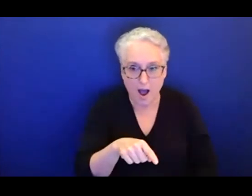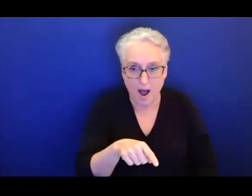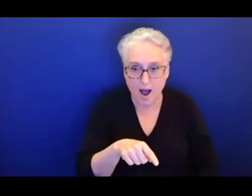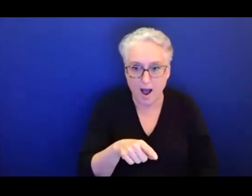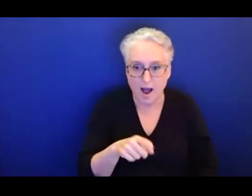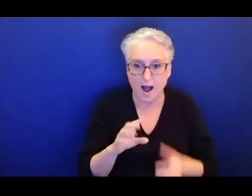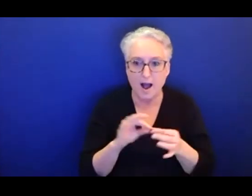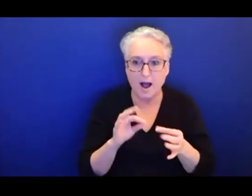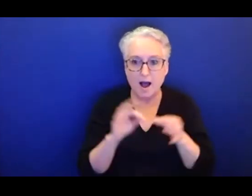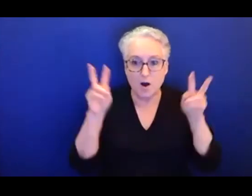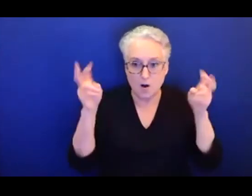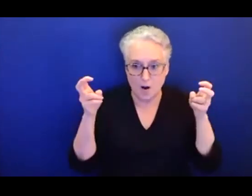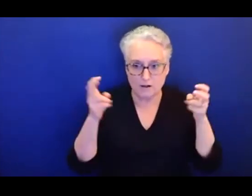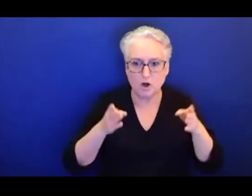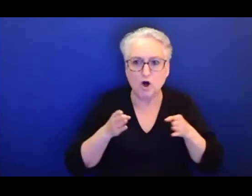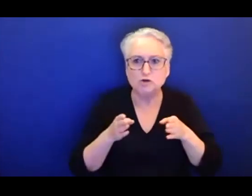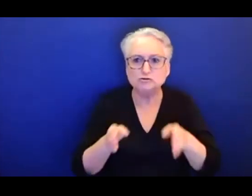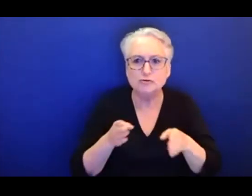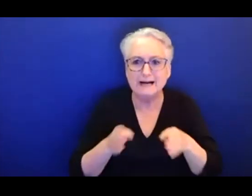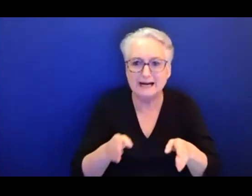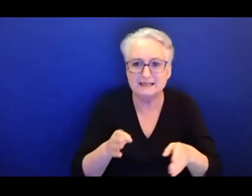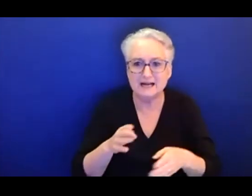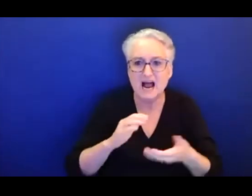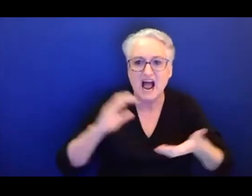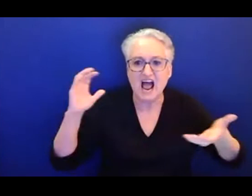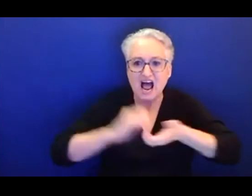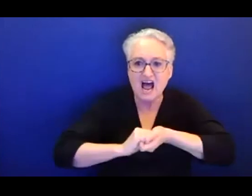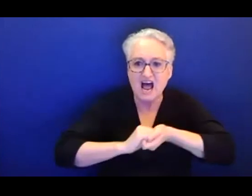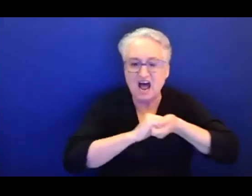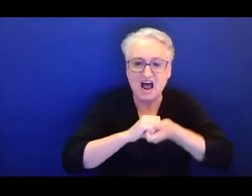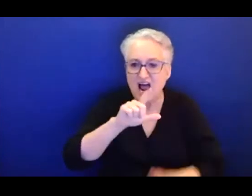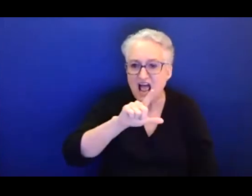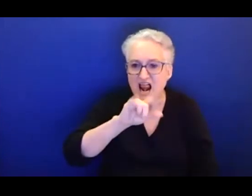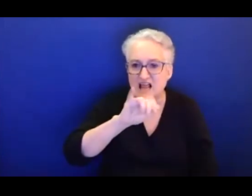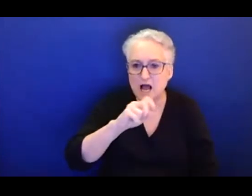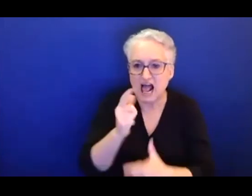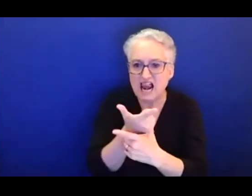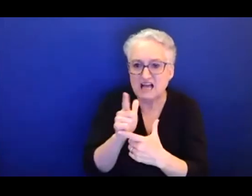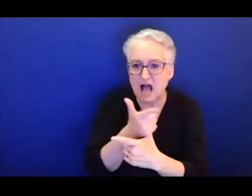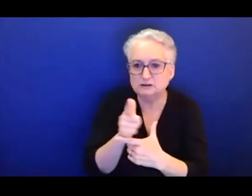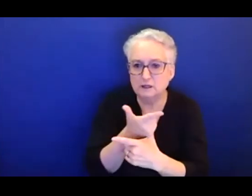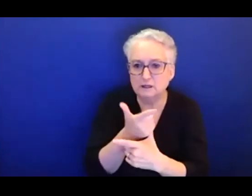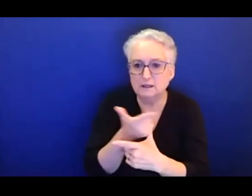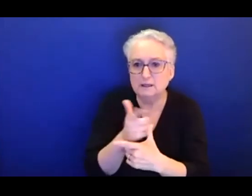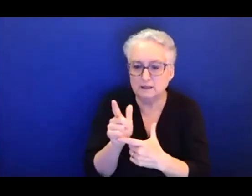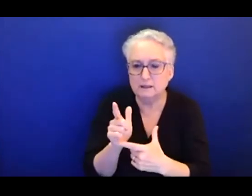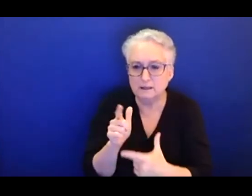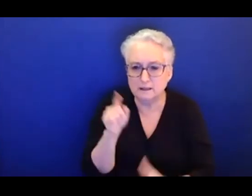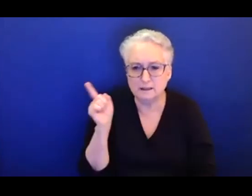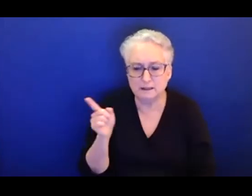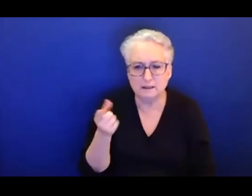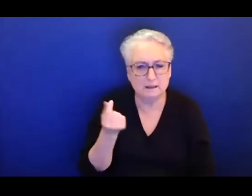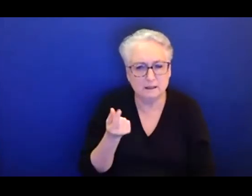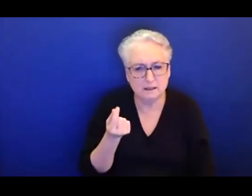in a business corridor. The street liaison is as I believe everyone is familiar, it